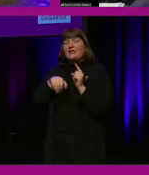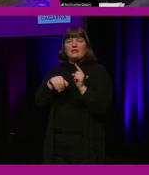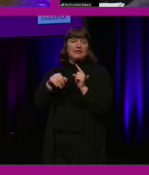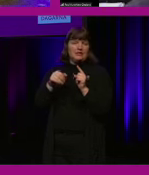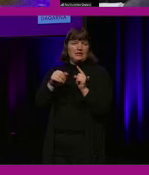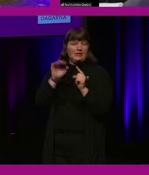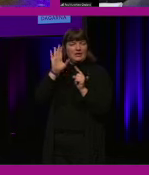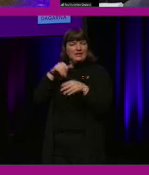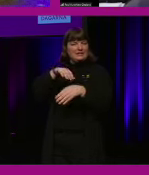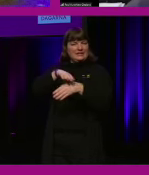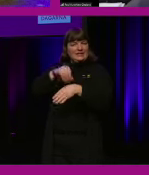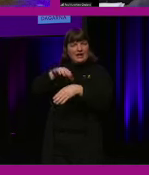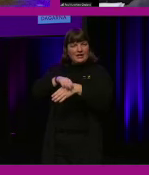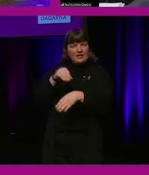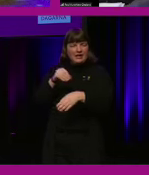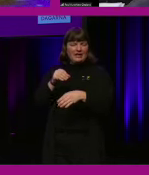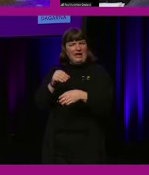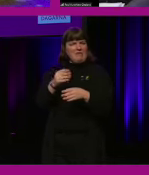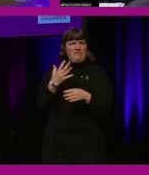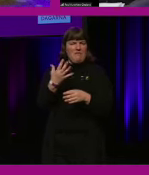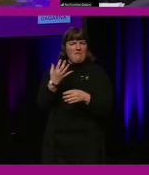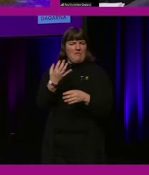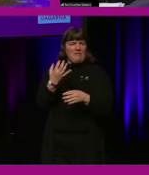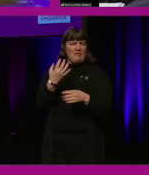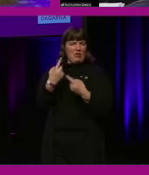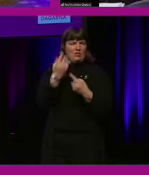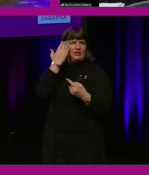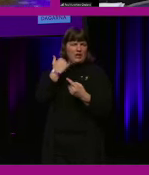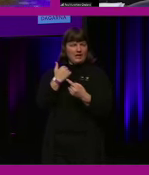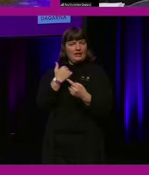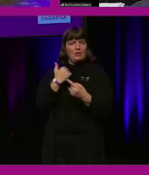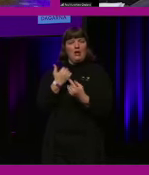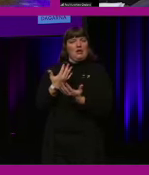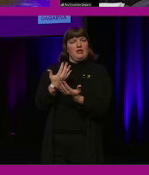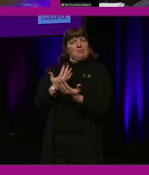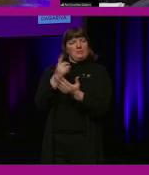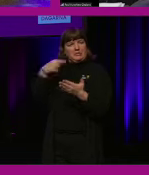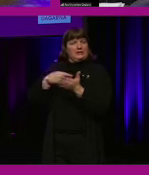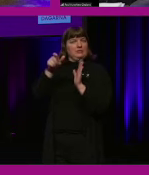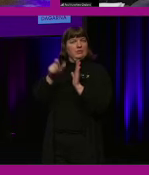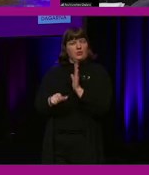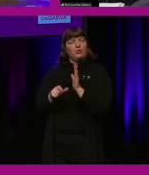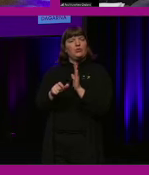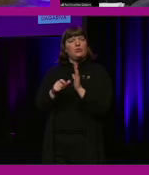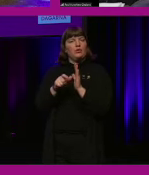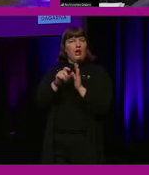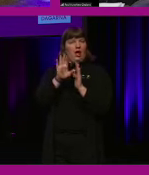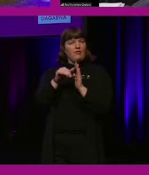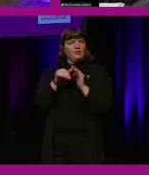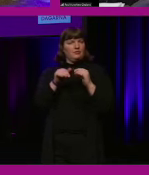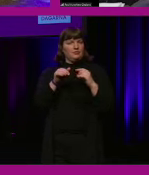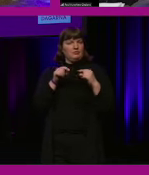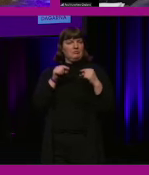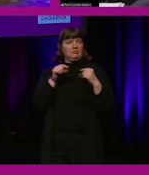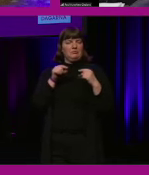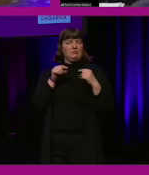in Sweden some 15 years ago, a famous commentator once warned against the tyranny of the